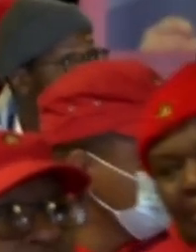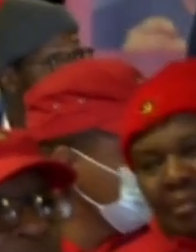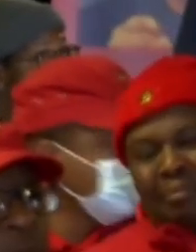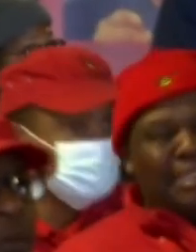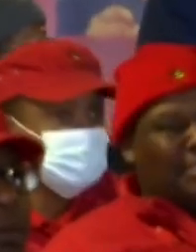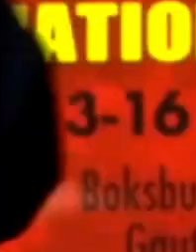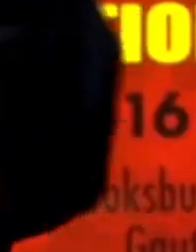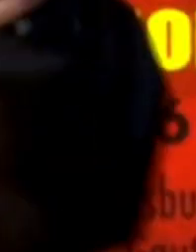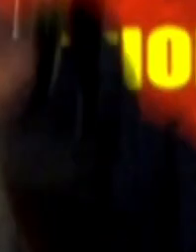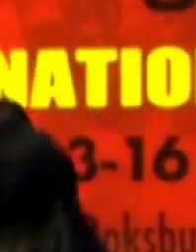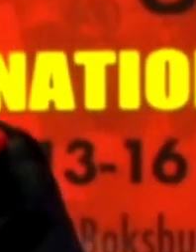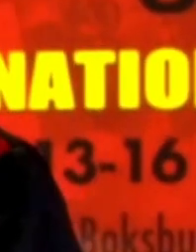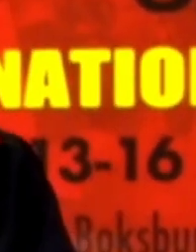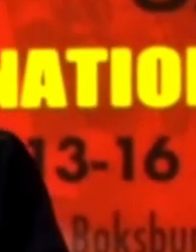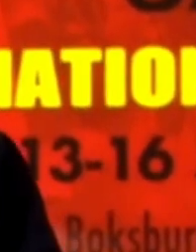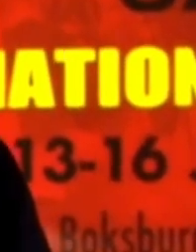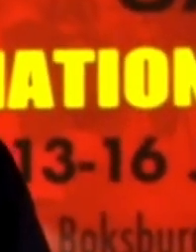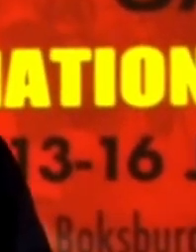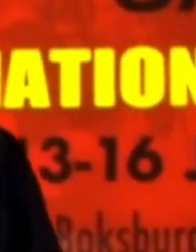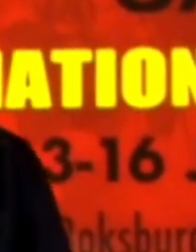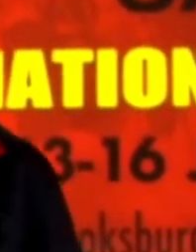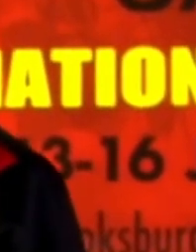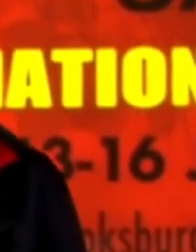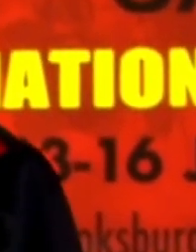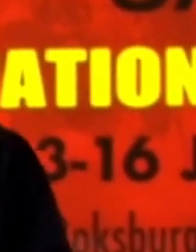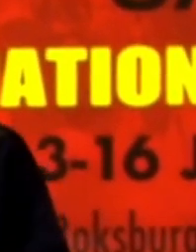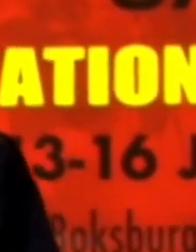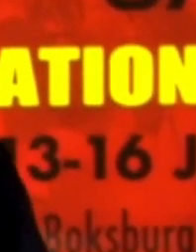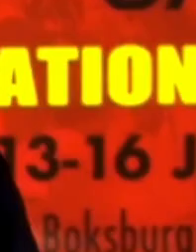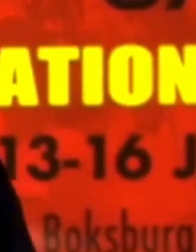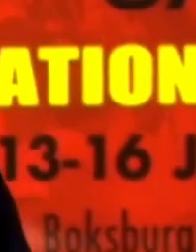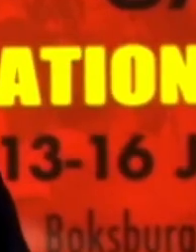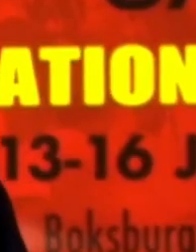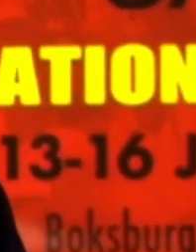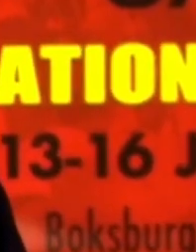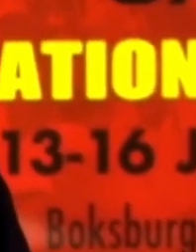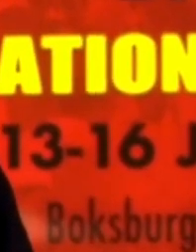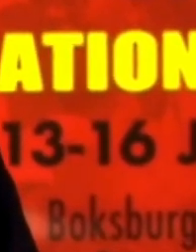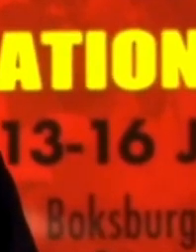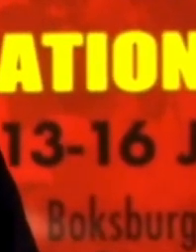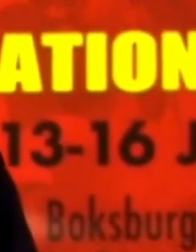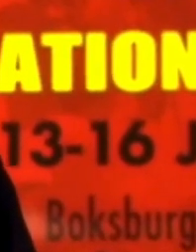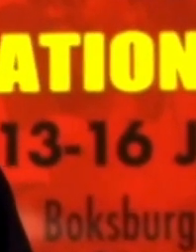There's another hand here and another hand. YCL.